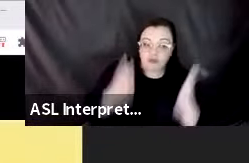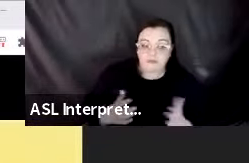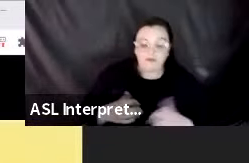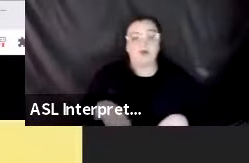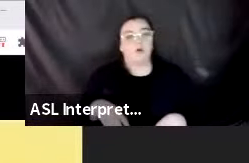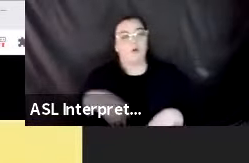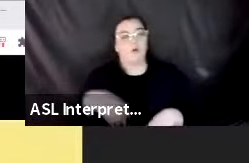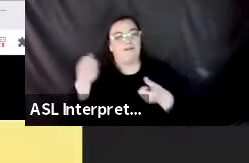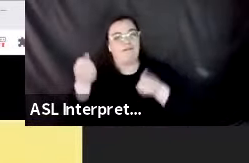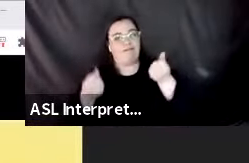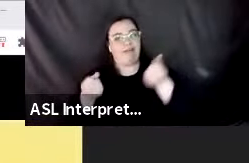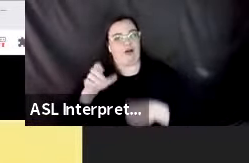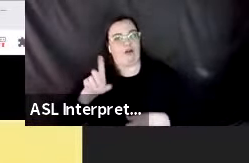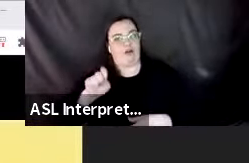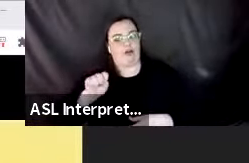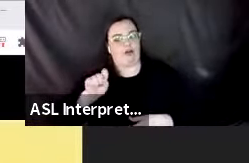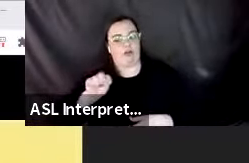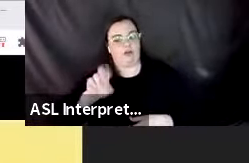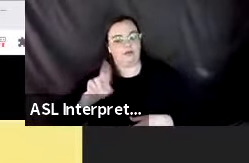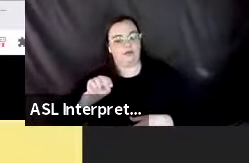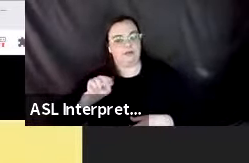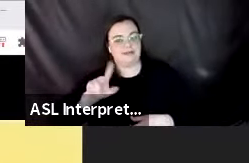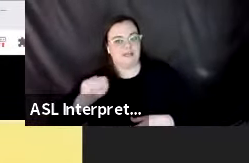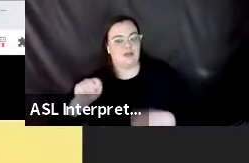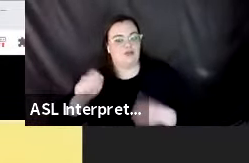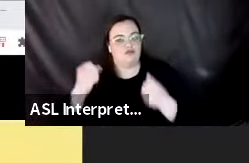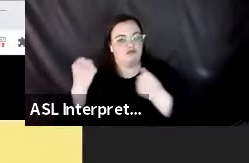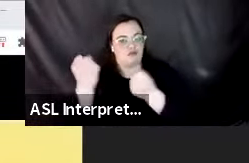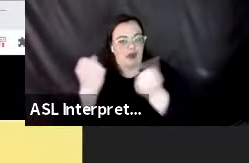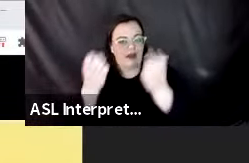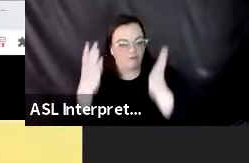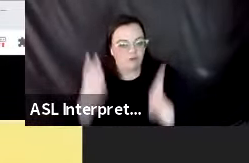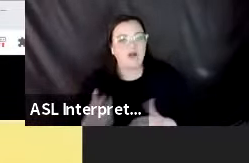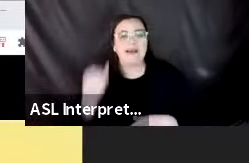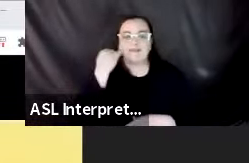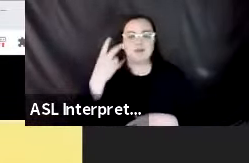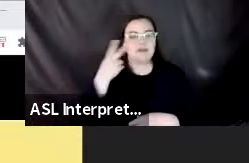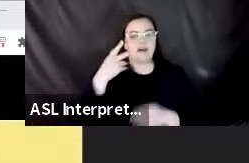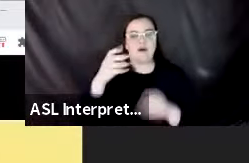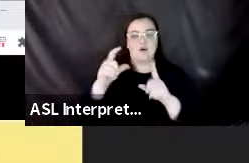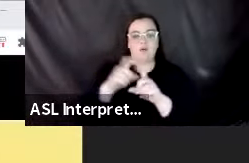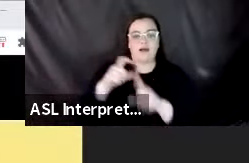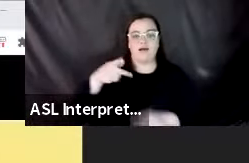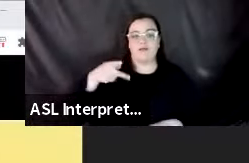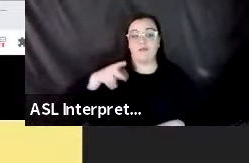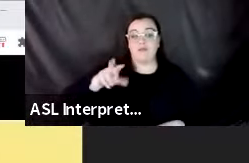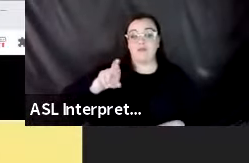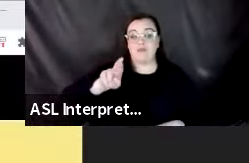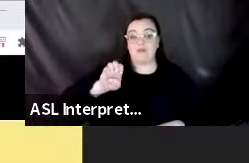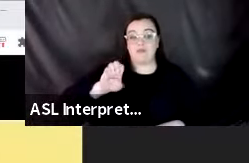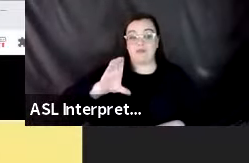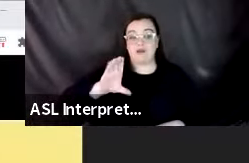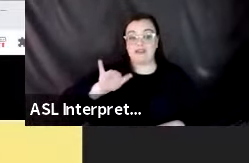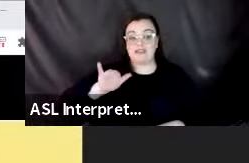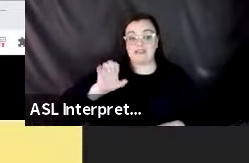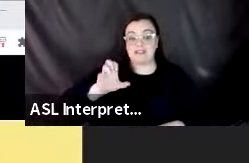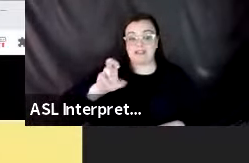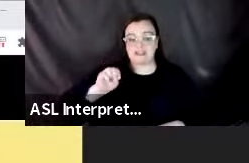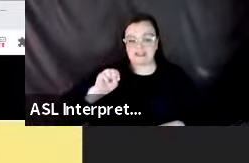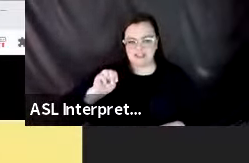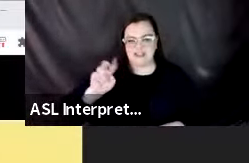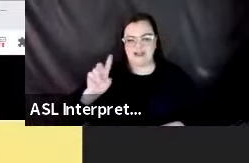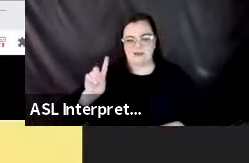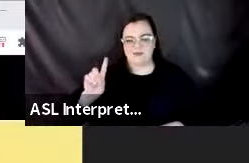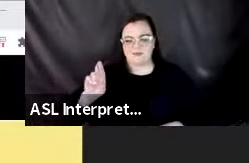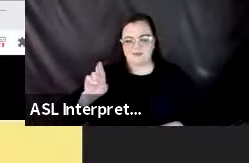driving, inquire more, because that's actually a term under our commercials contract. If you get to set as an